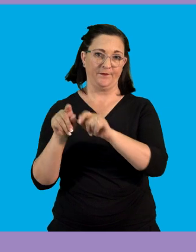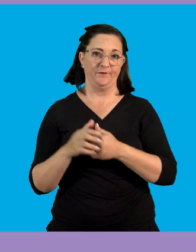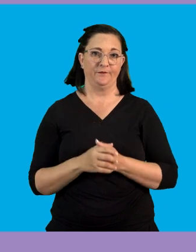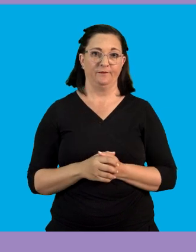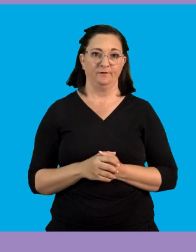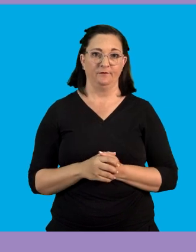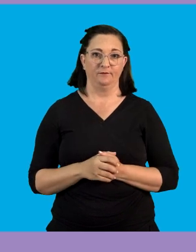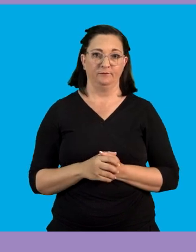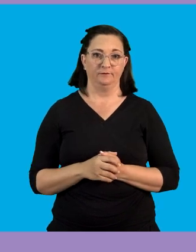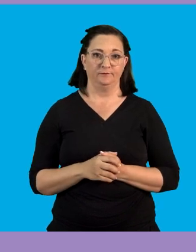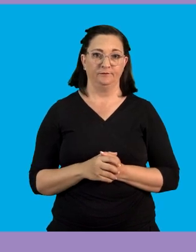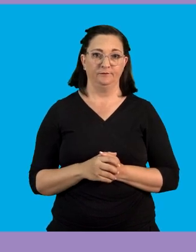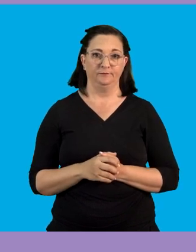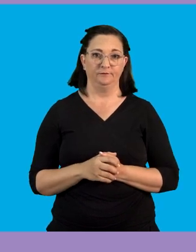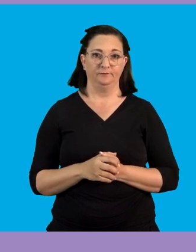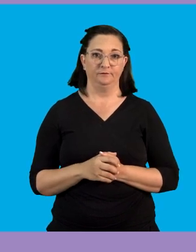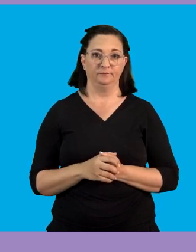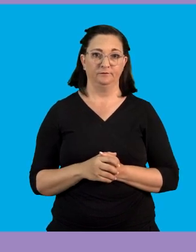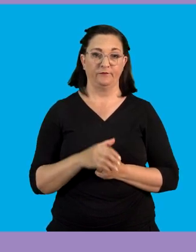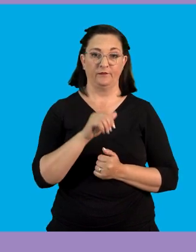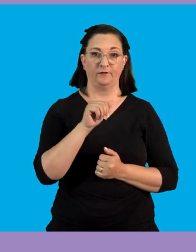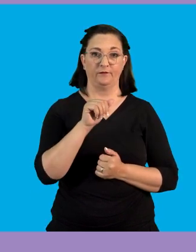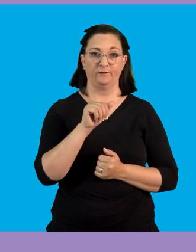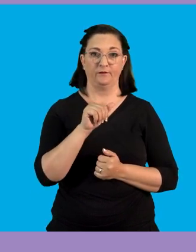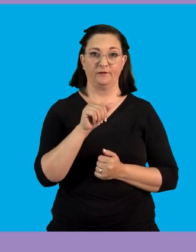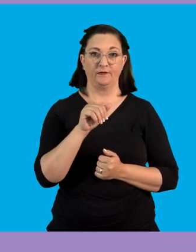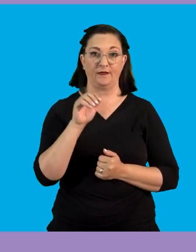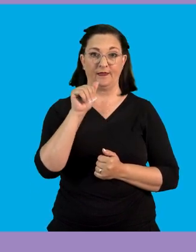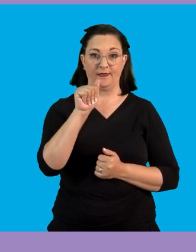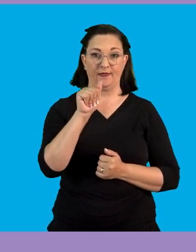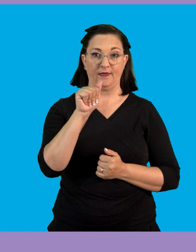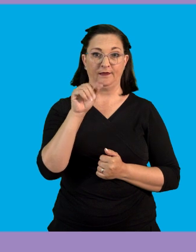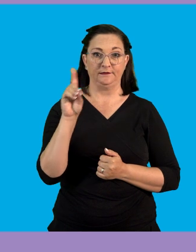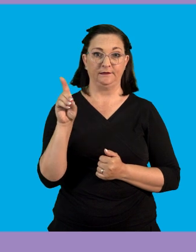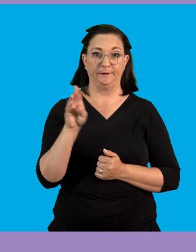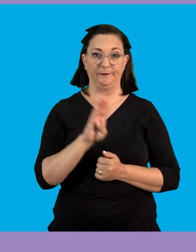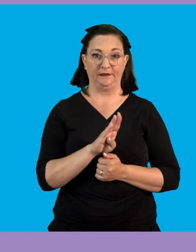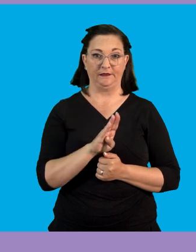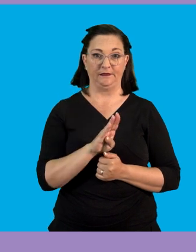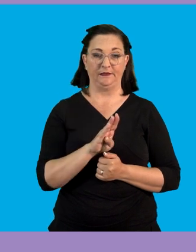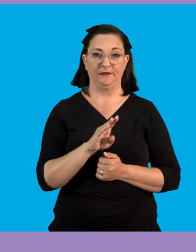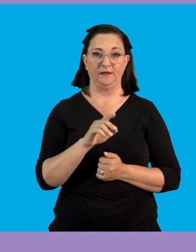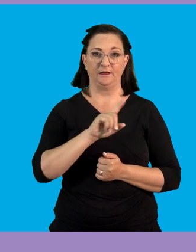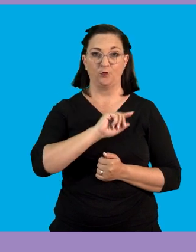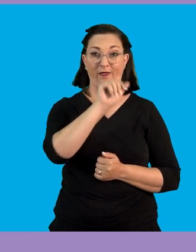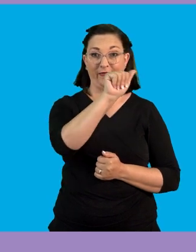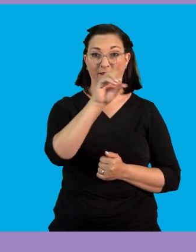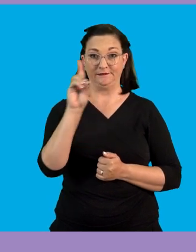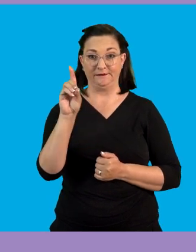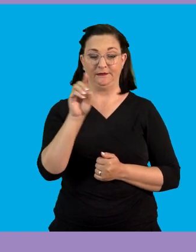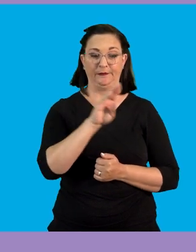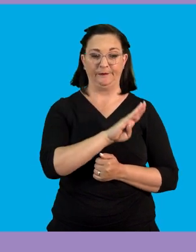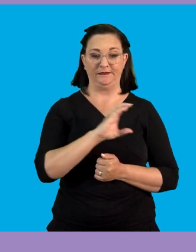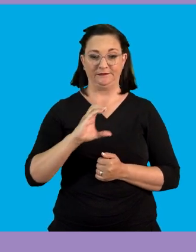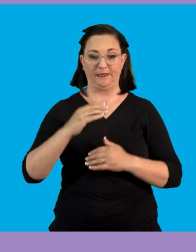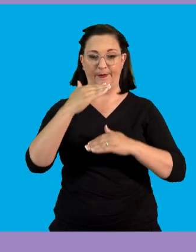They are equal because they are alternate angles. So because of AD and BC being parallel,